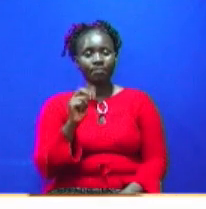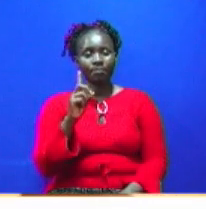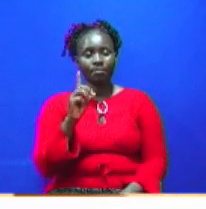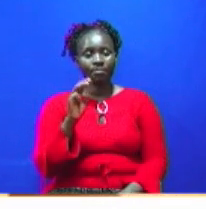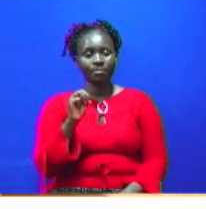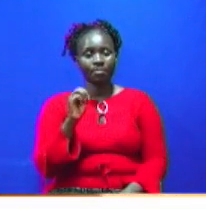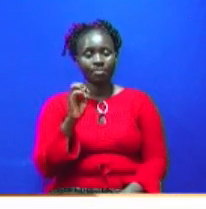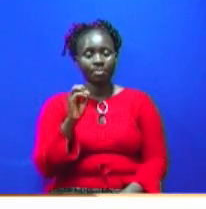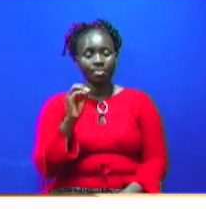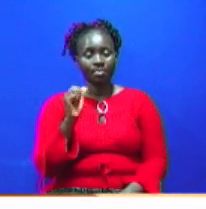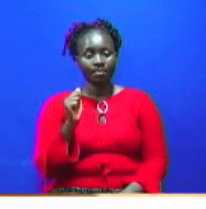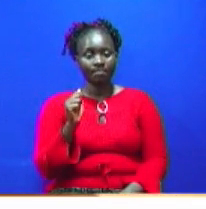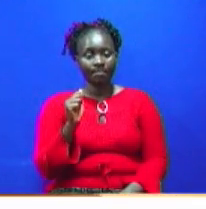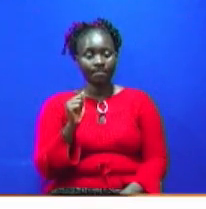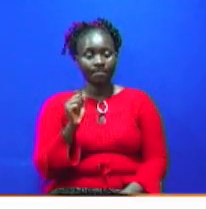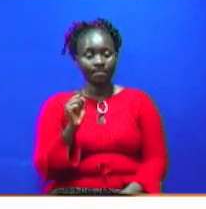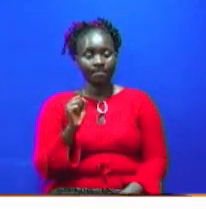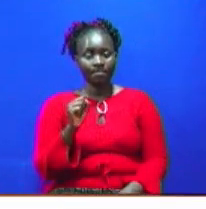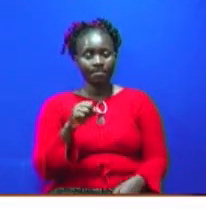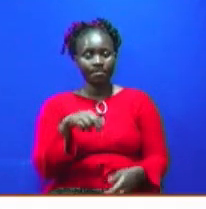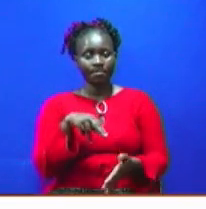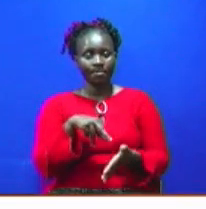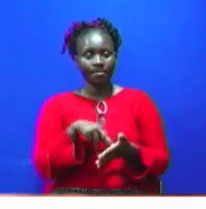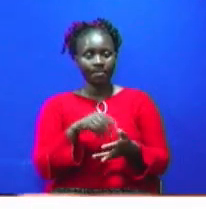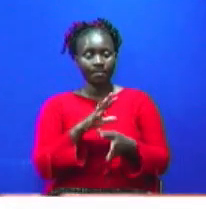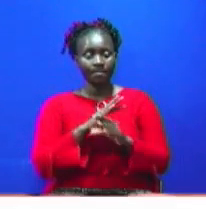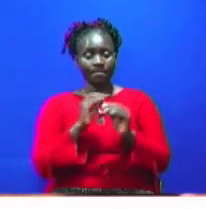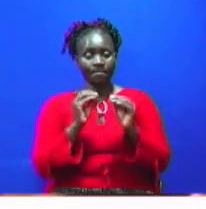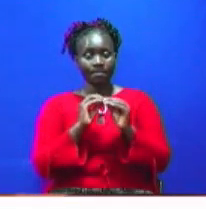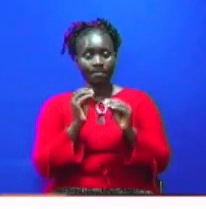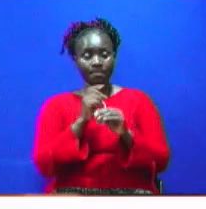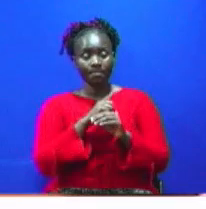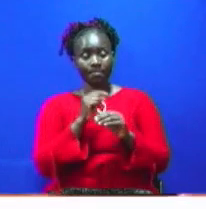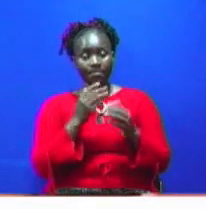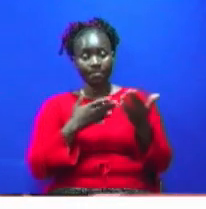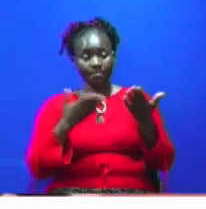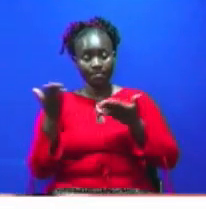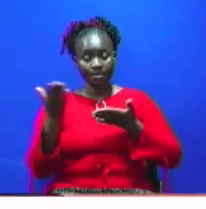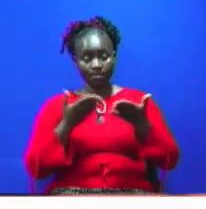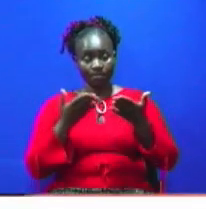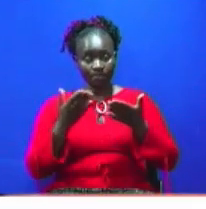Ongera stands not removed from office.